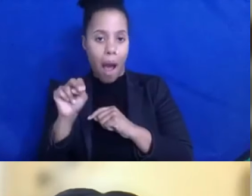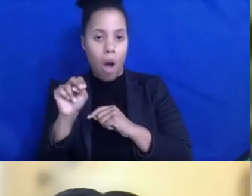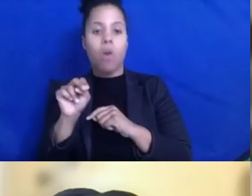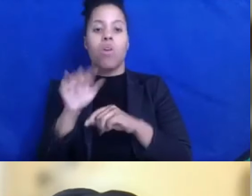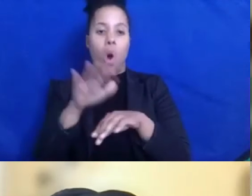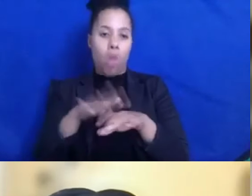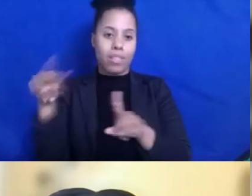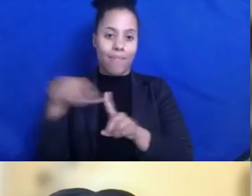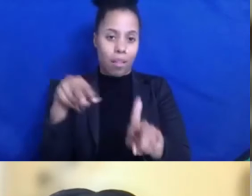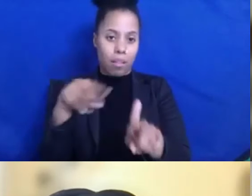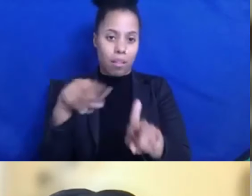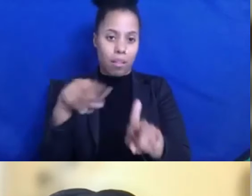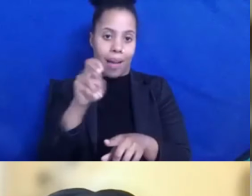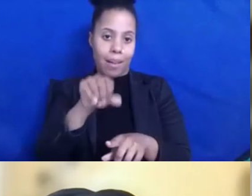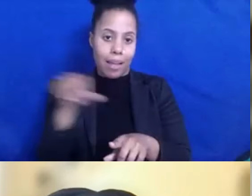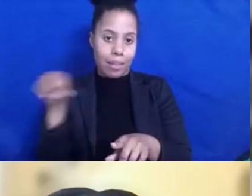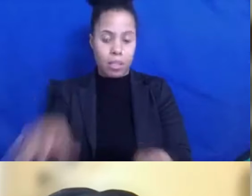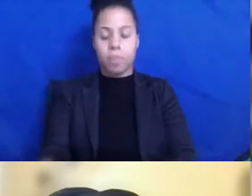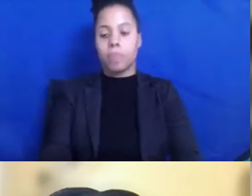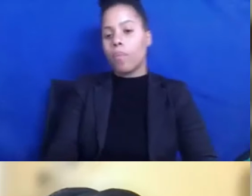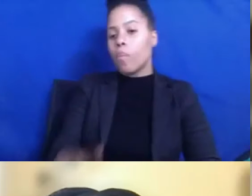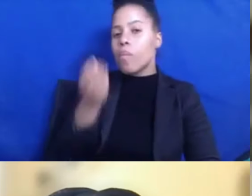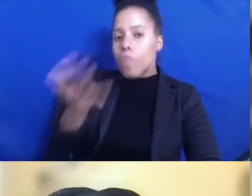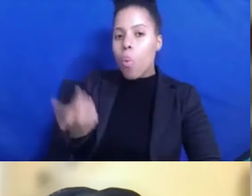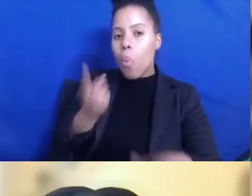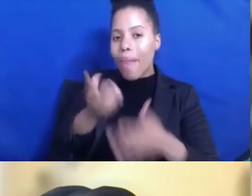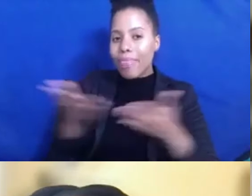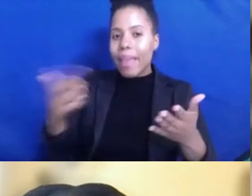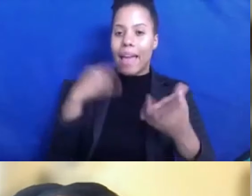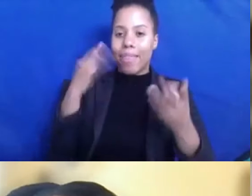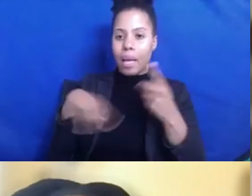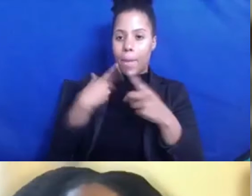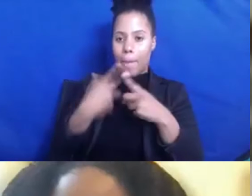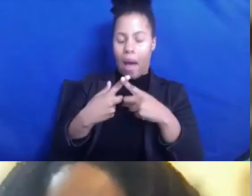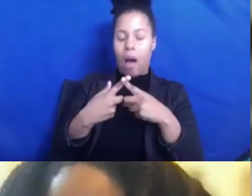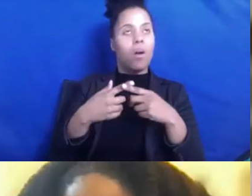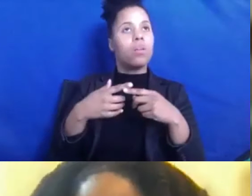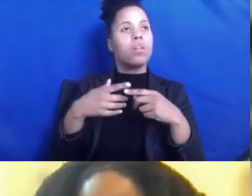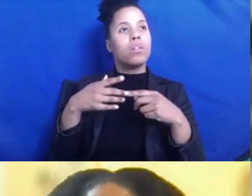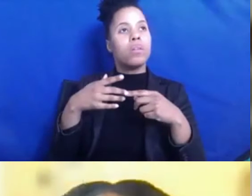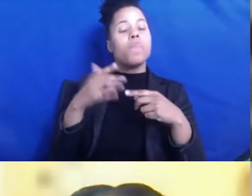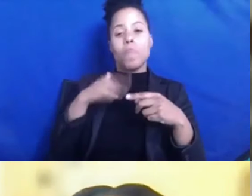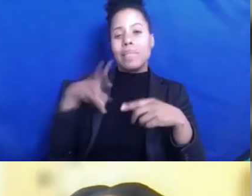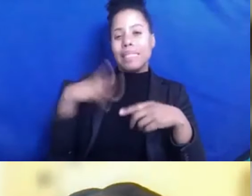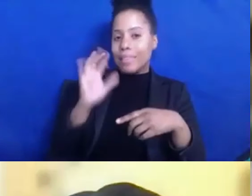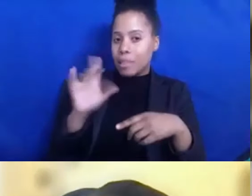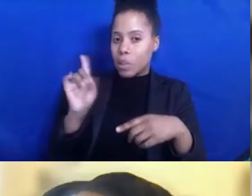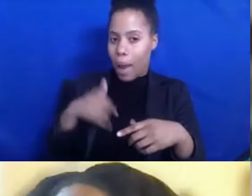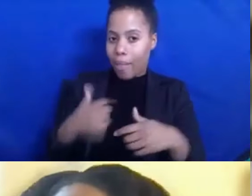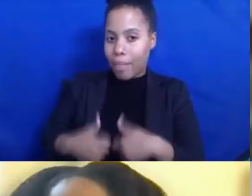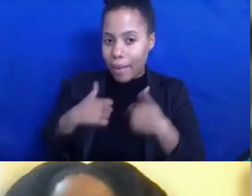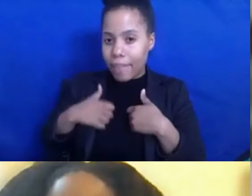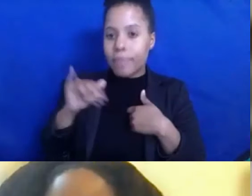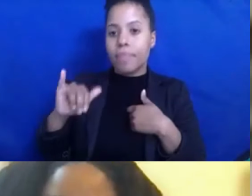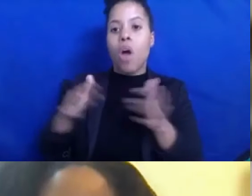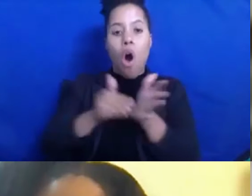Myaisha, I think one thing that I think of when we've talked about this before that just kind of strikes me as interesting is, like, at least in DC where I live, like, we often have, like, in